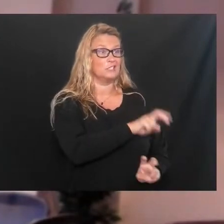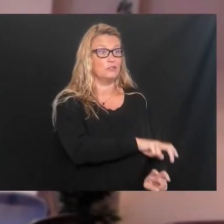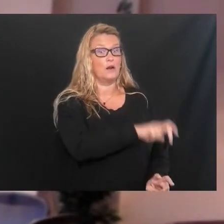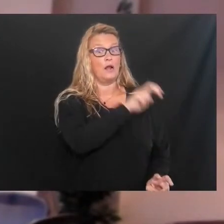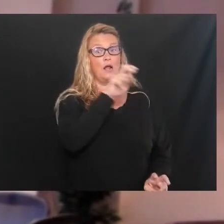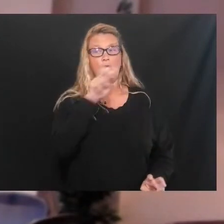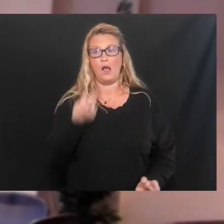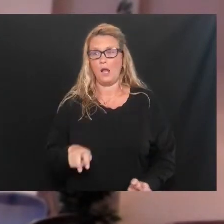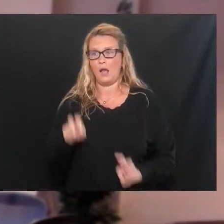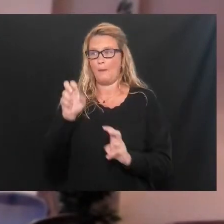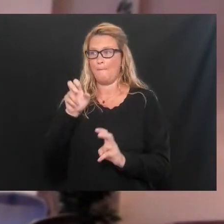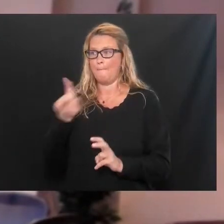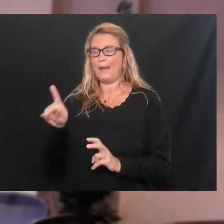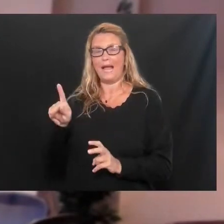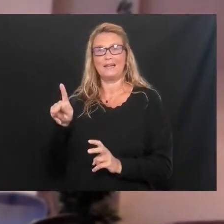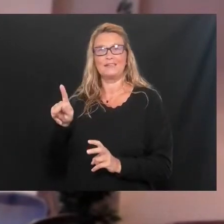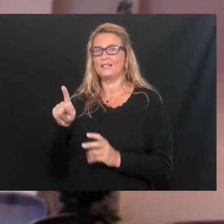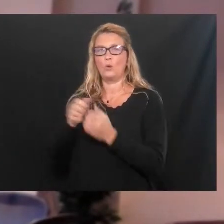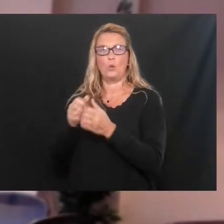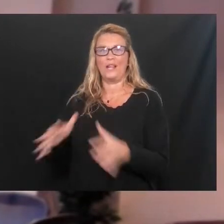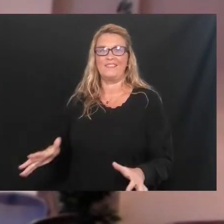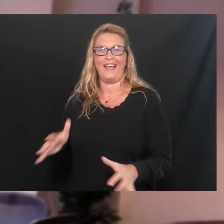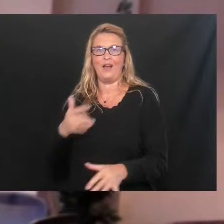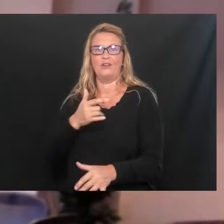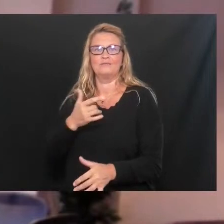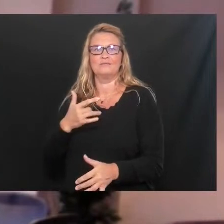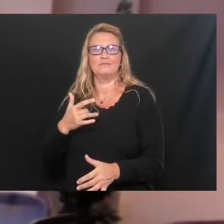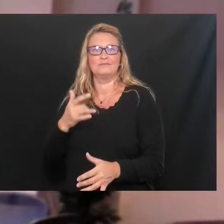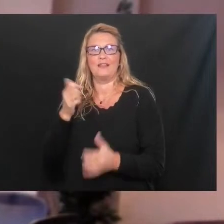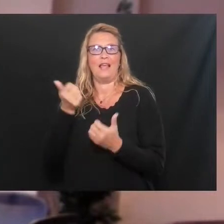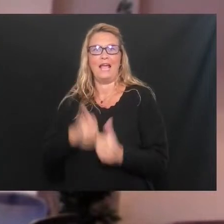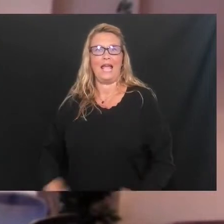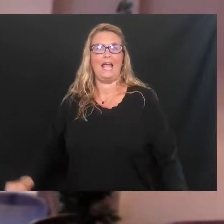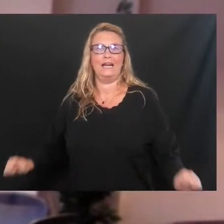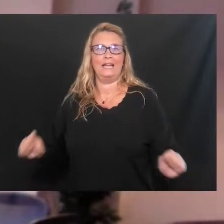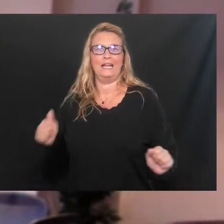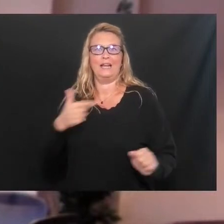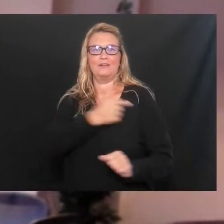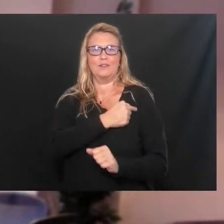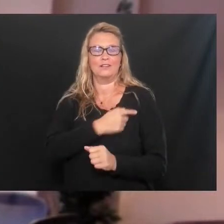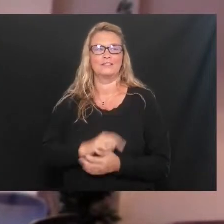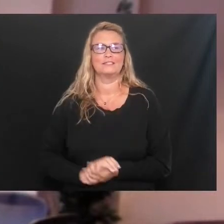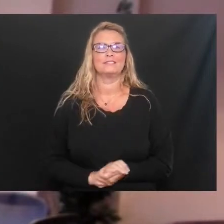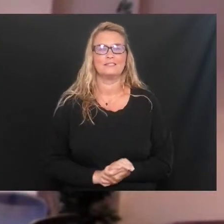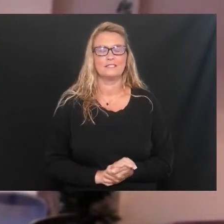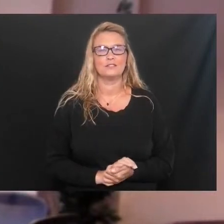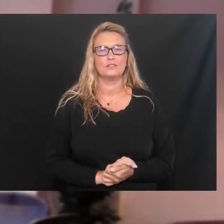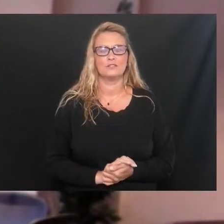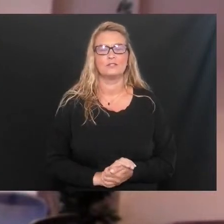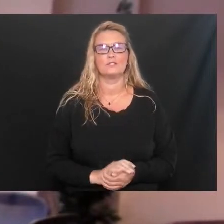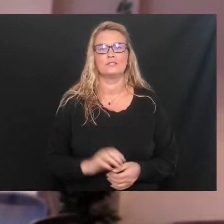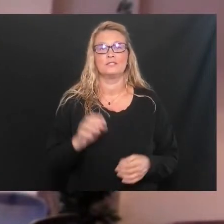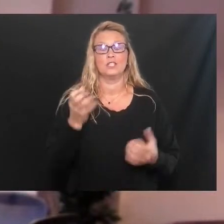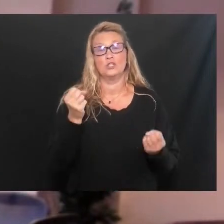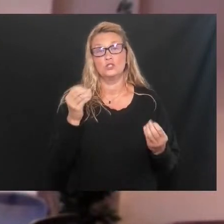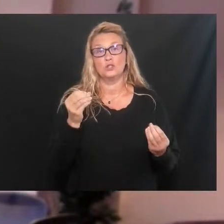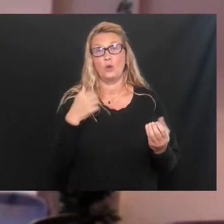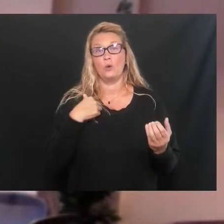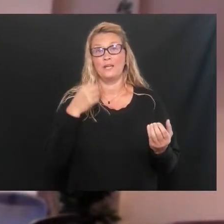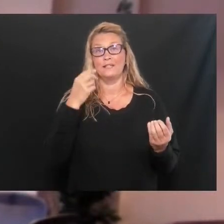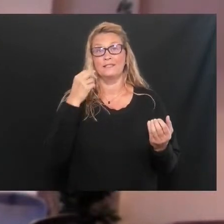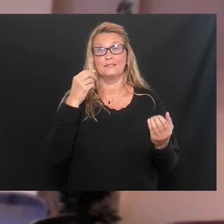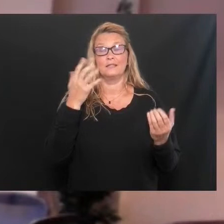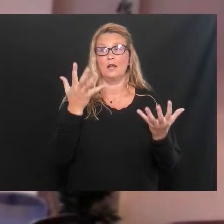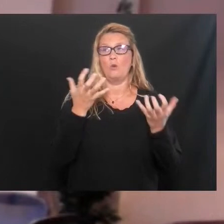in the country to immunize our nursing home population, that lack any residual immune function that we can measure as far as the